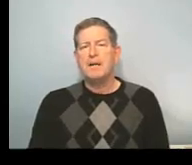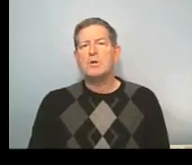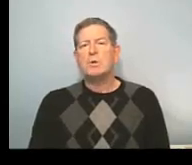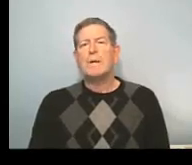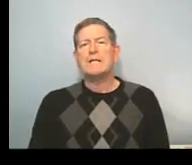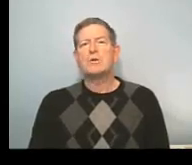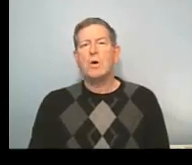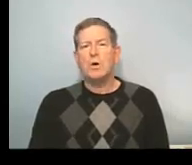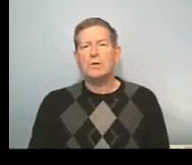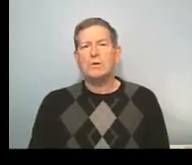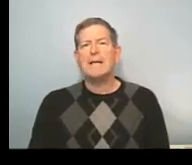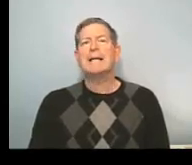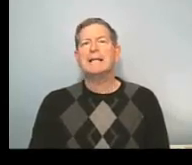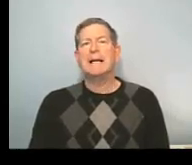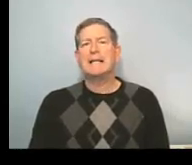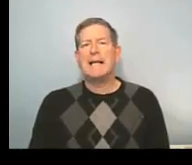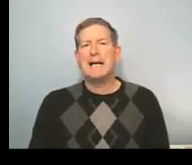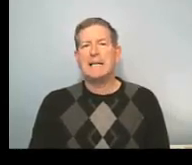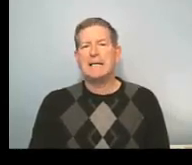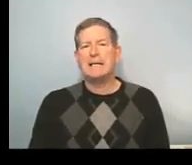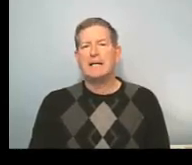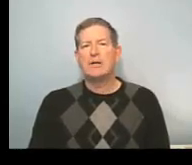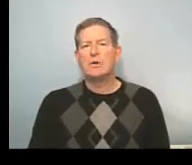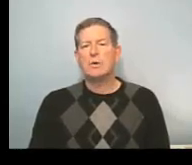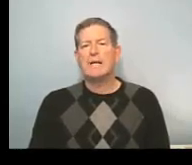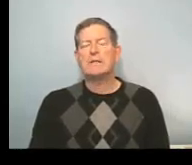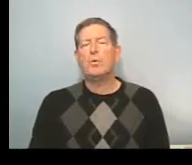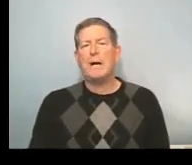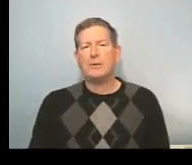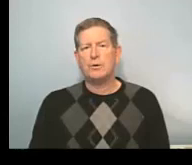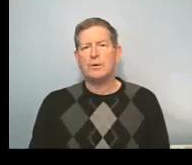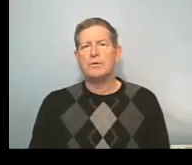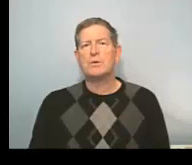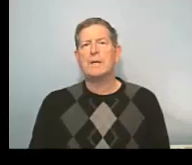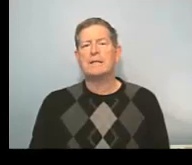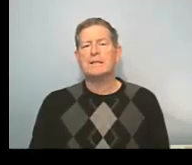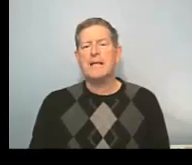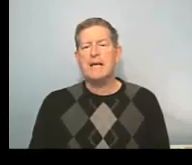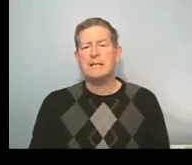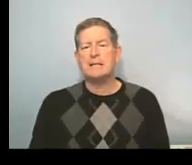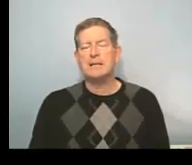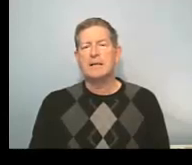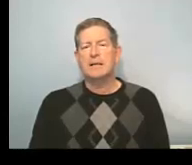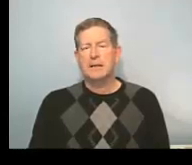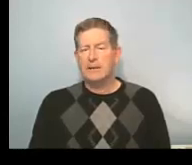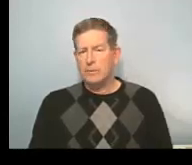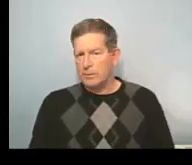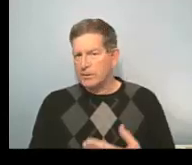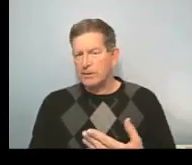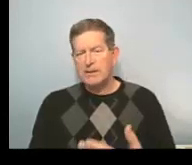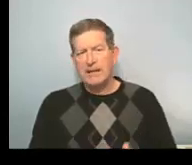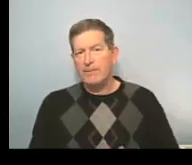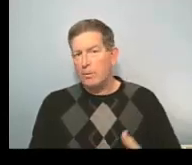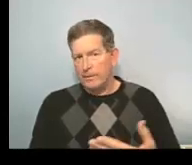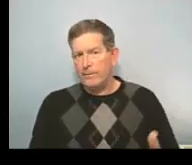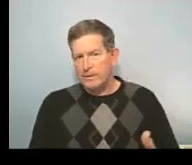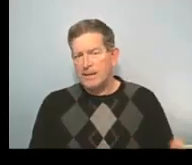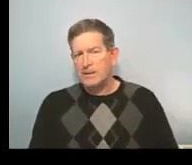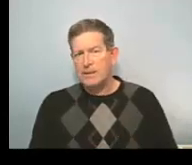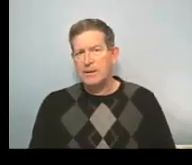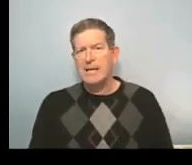p.m. Son las 2 de la tarde. Son las 4. Son las 6. And we're still saying,